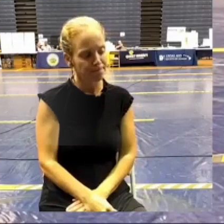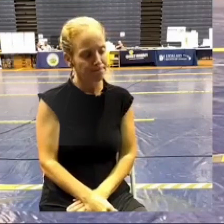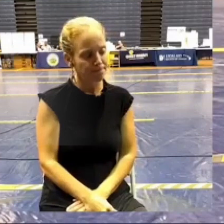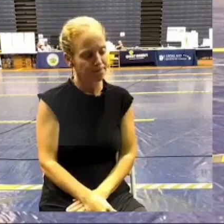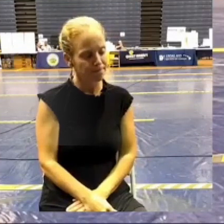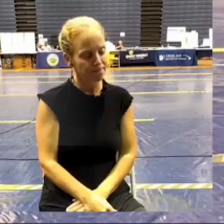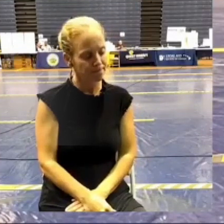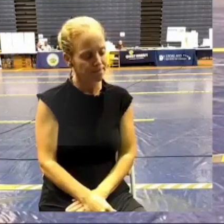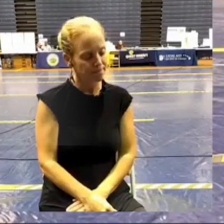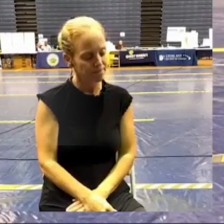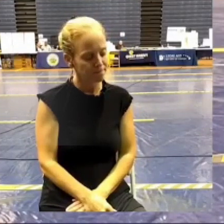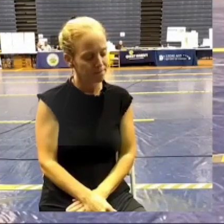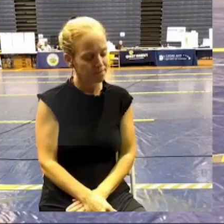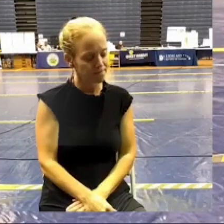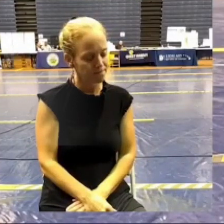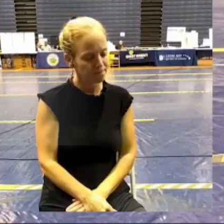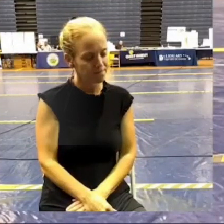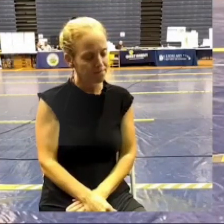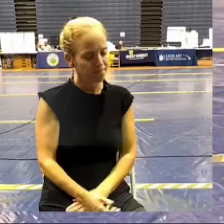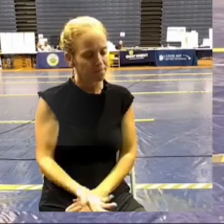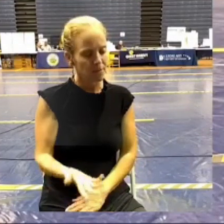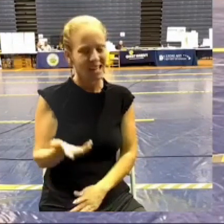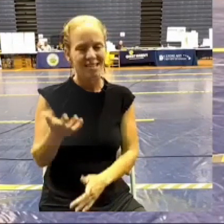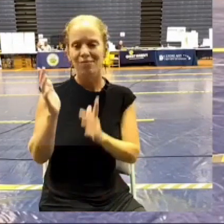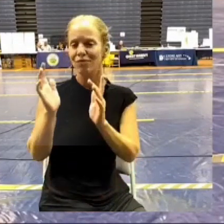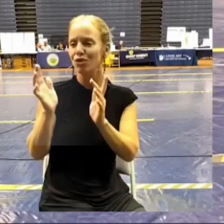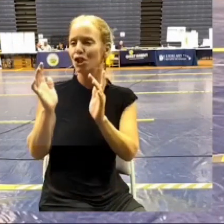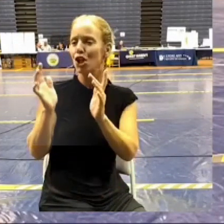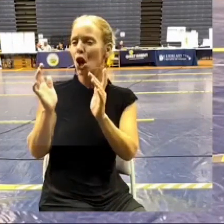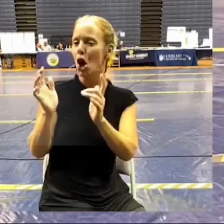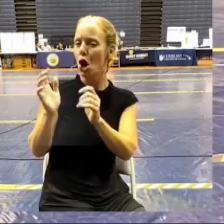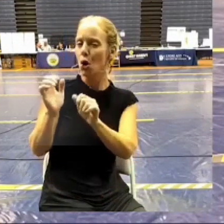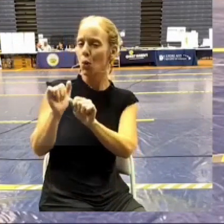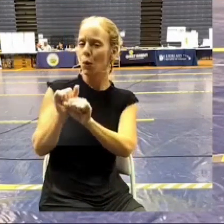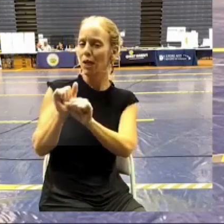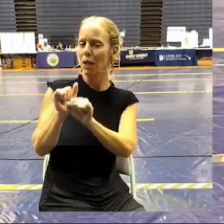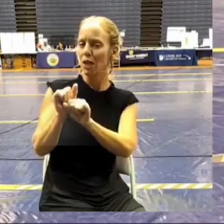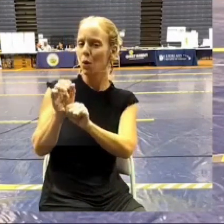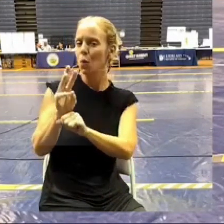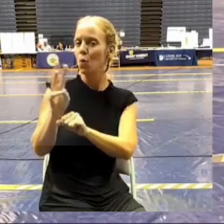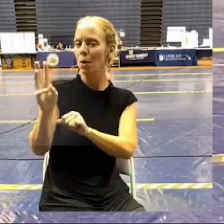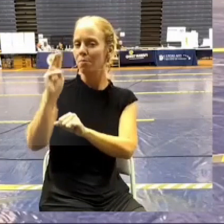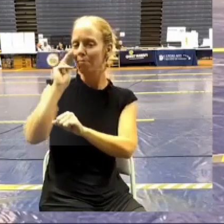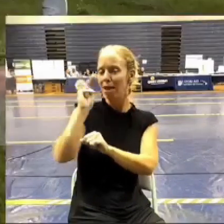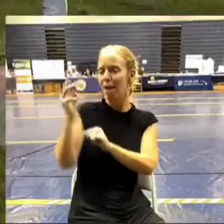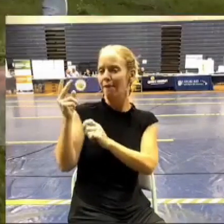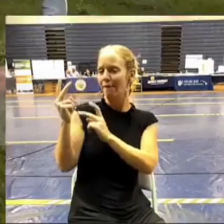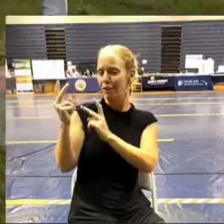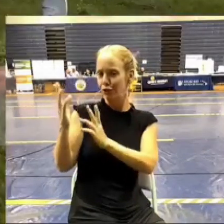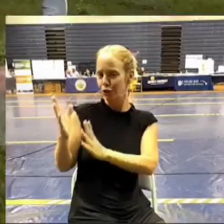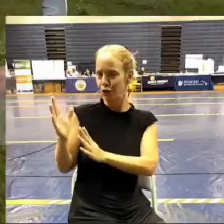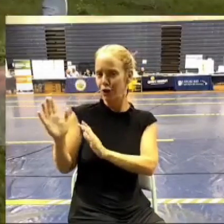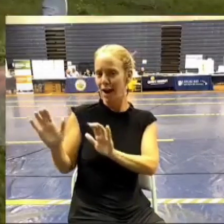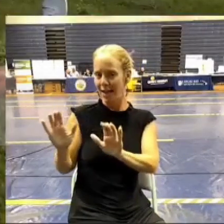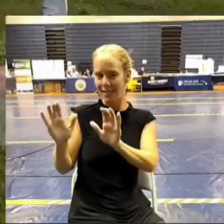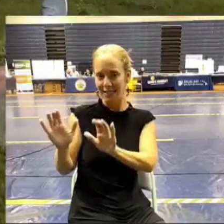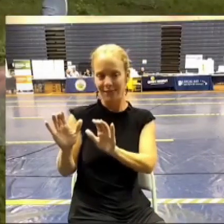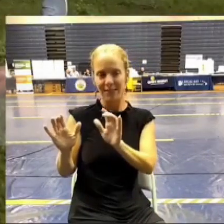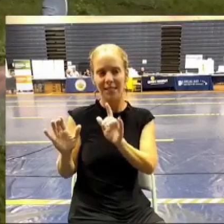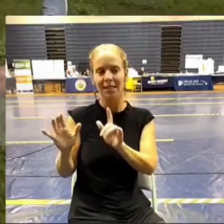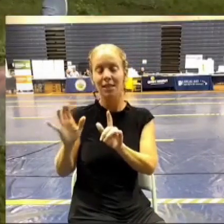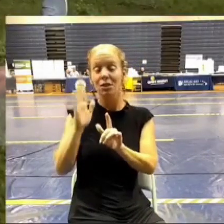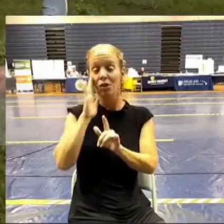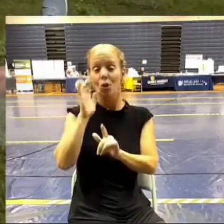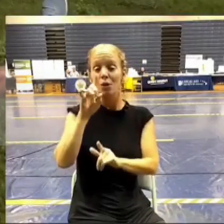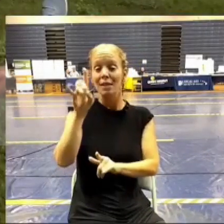So I did speak to some West Maui visitor activities to get a temperature check 6 months after the fire. Obviously, this is zip lines, and